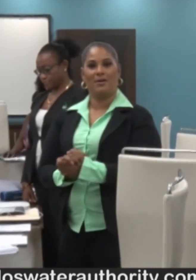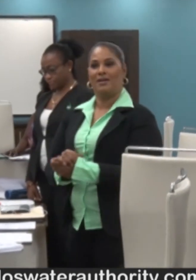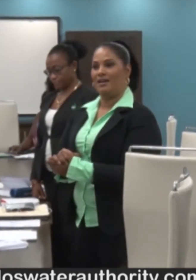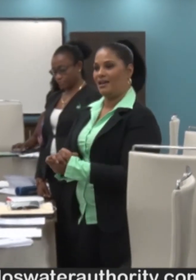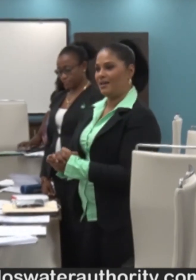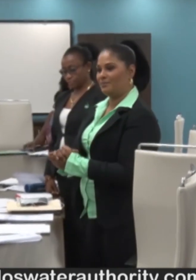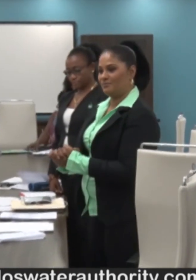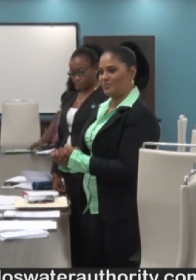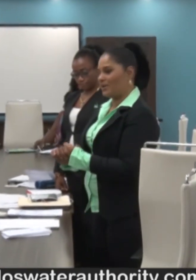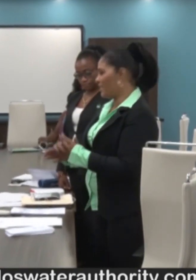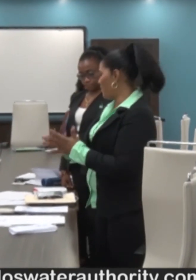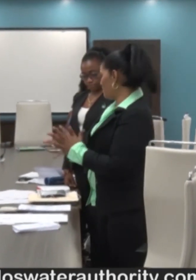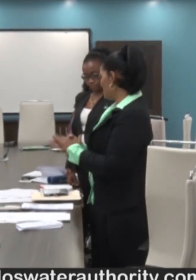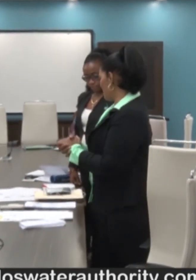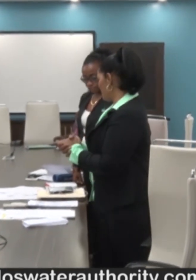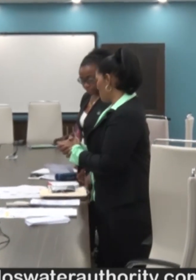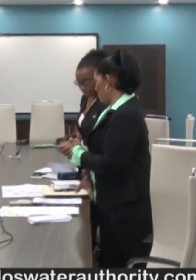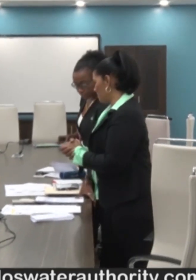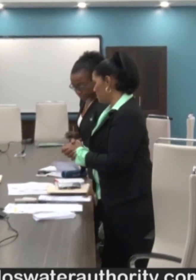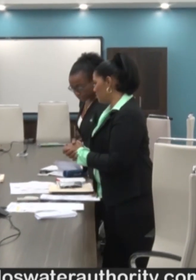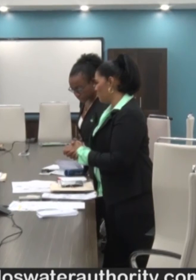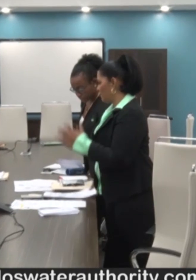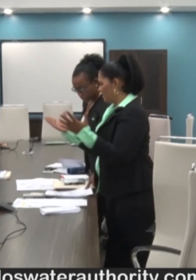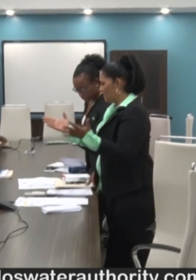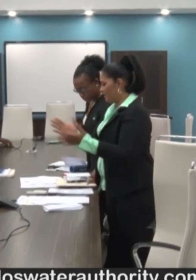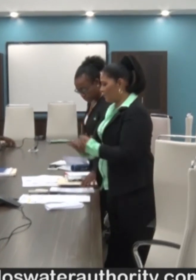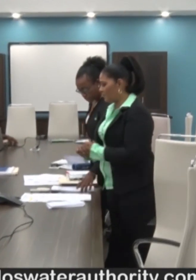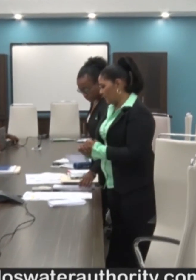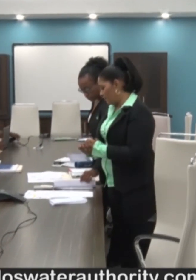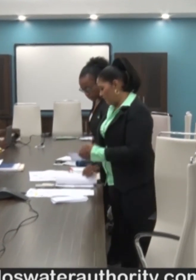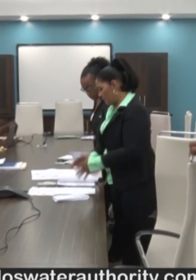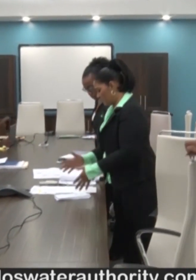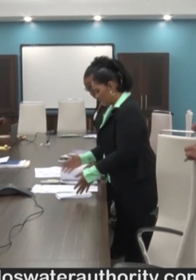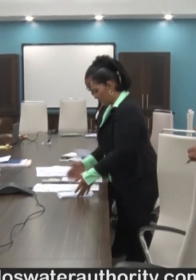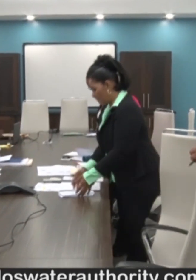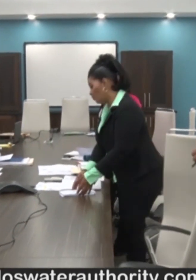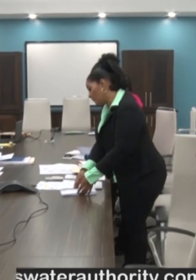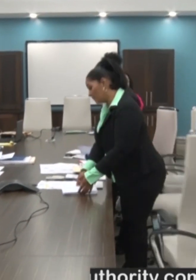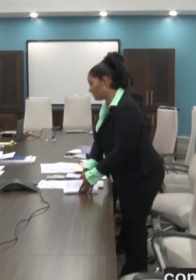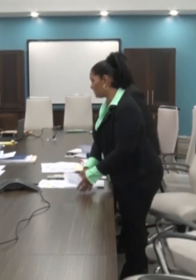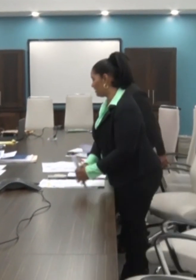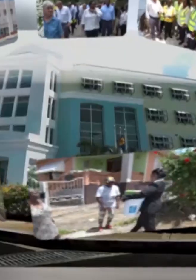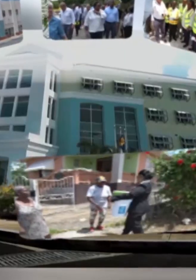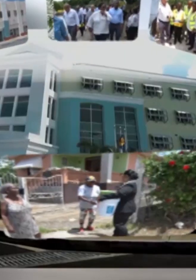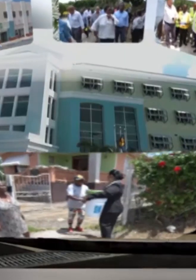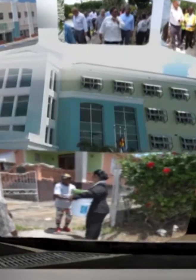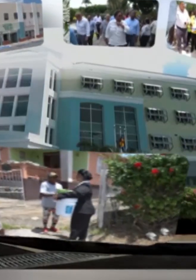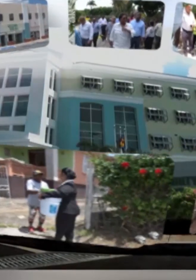Authority's Facebook page, or just type in Water Wednesdays in YouTube. You'll find us there.